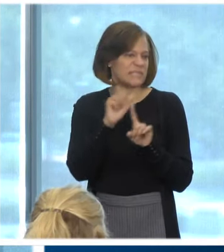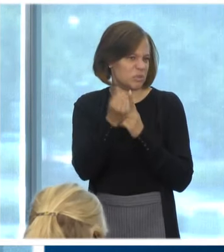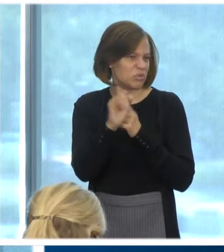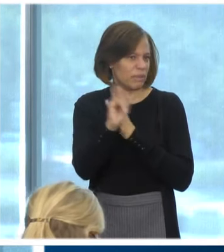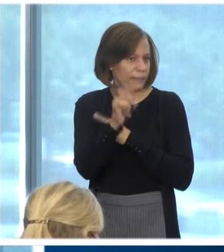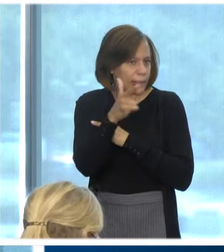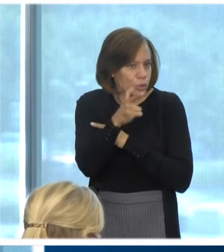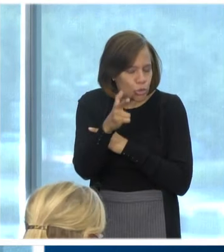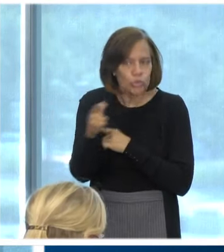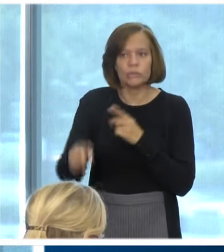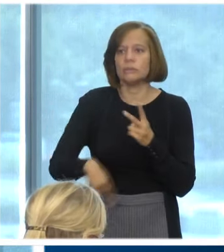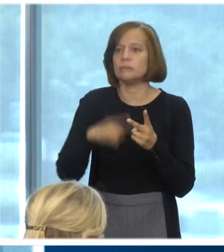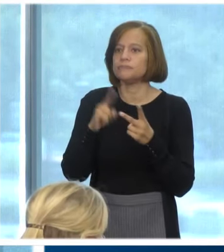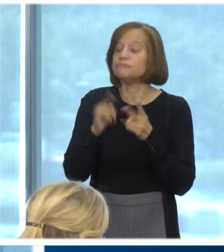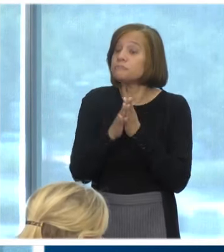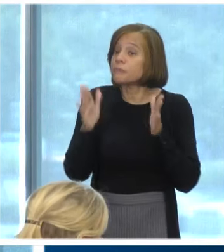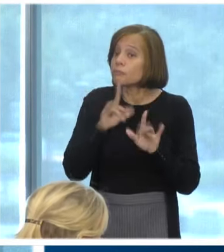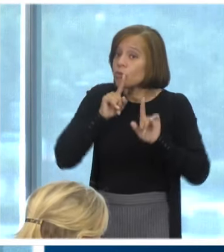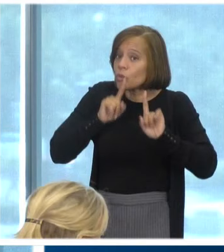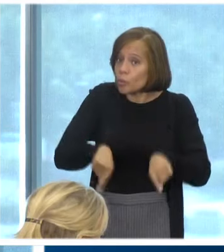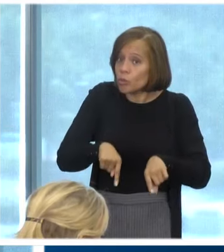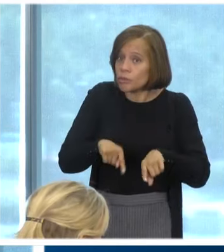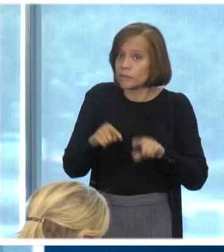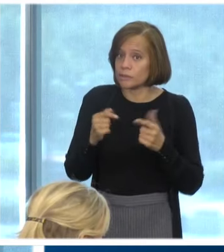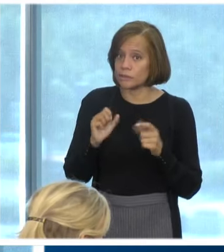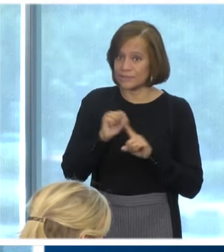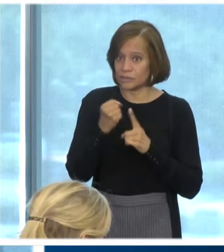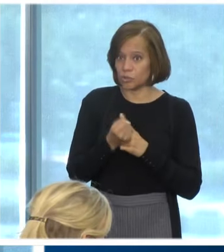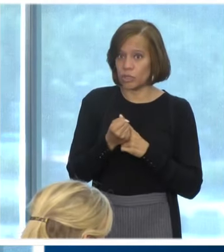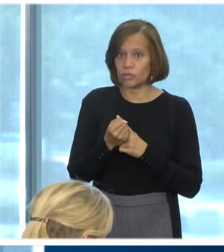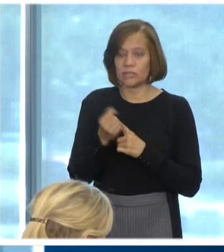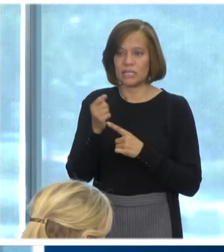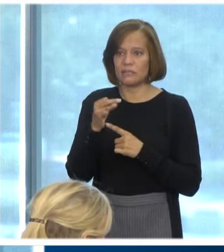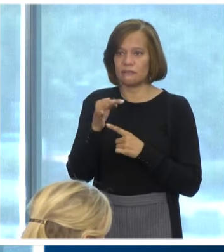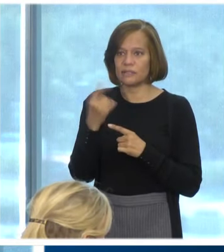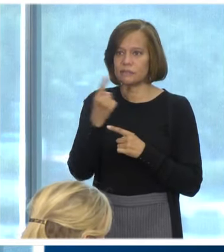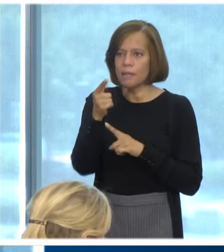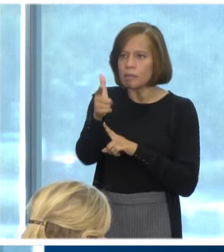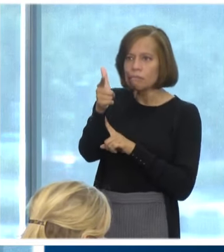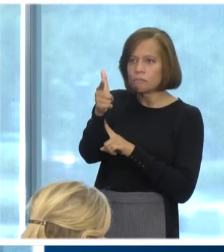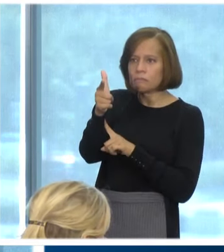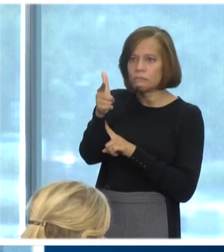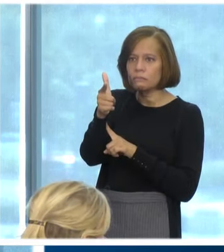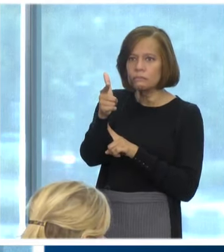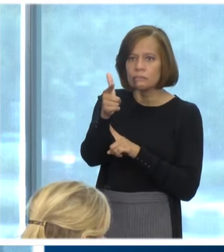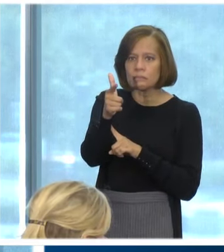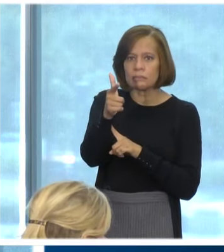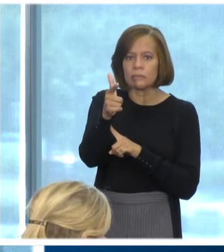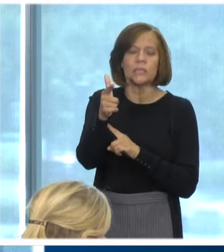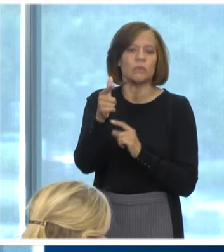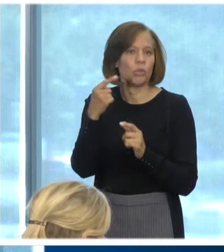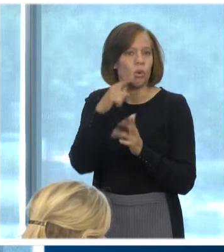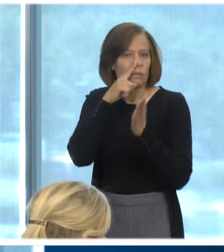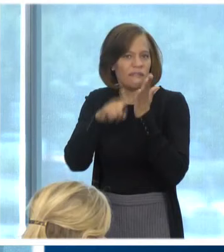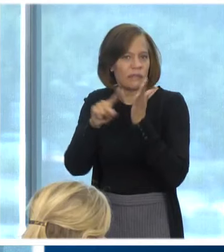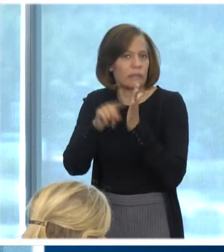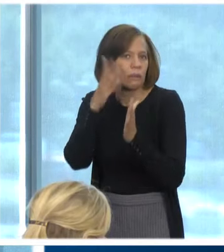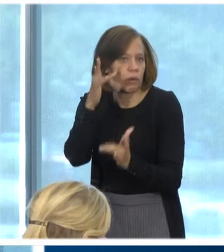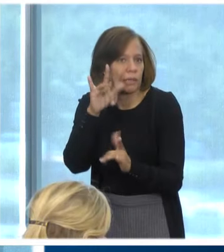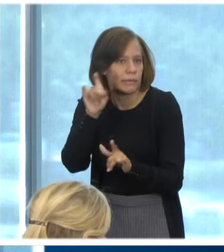collecting and publicly reporting incidents of officers who aim firearms at individuals to control their movements. And we discussed